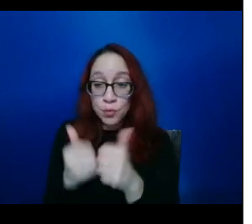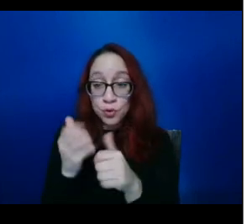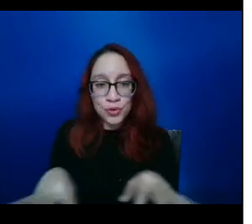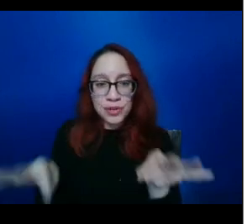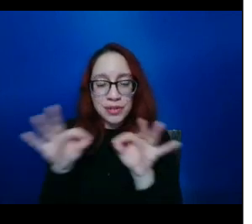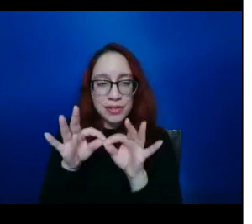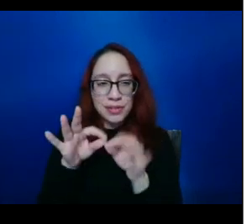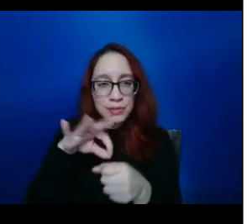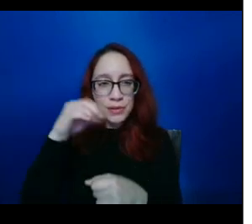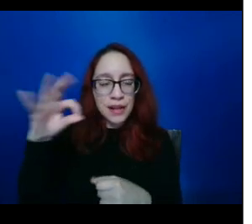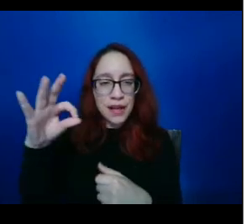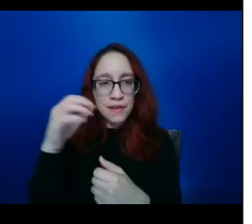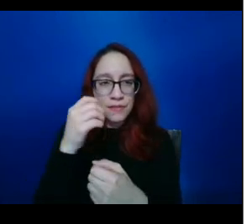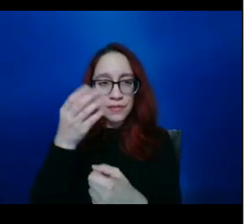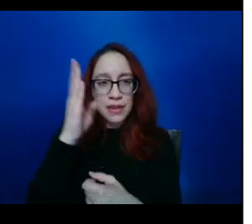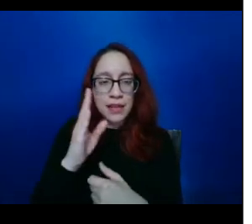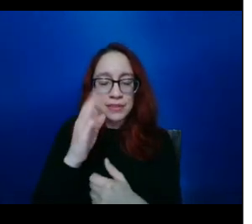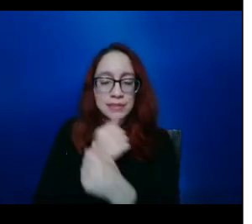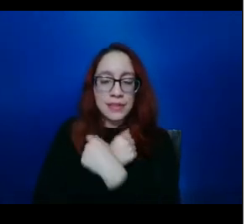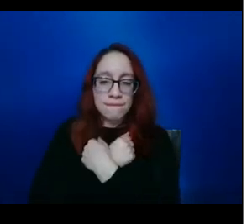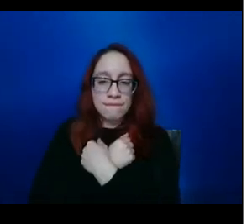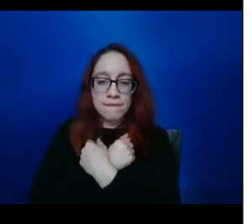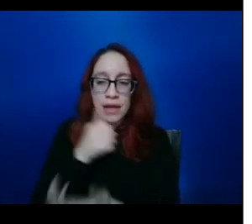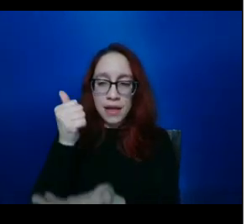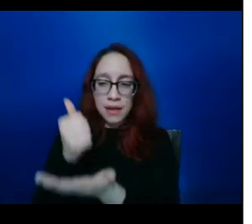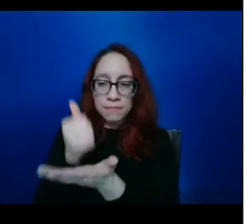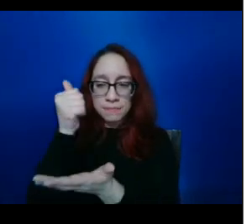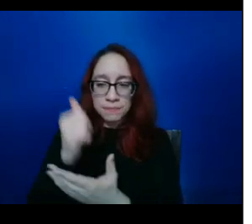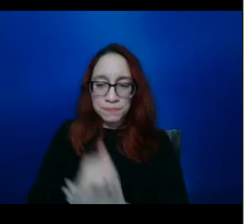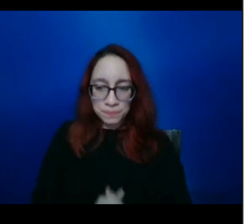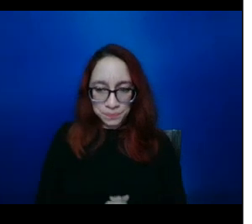of God's love. Amen. Amen.